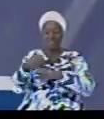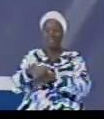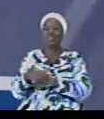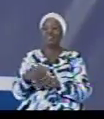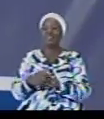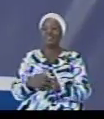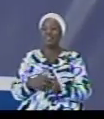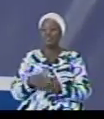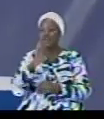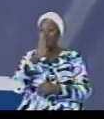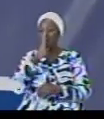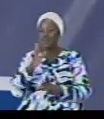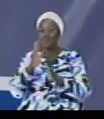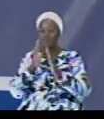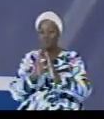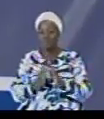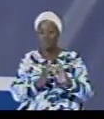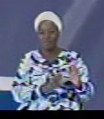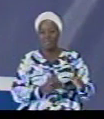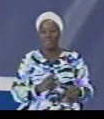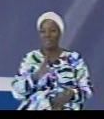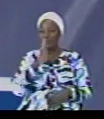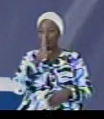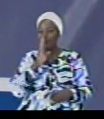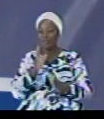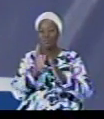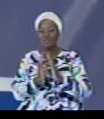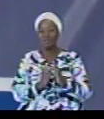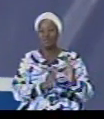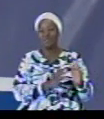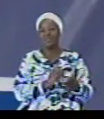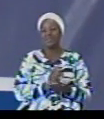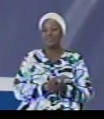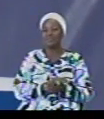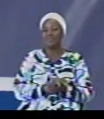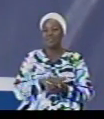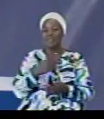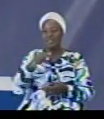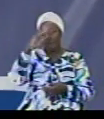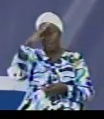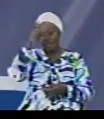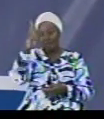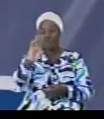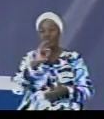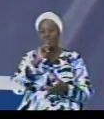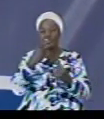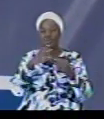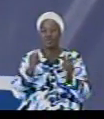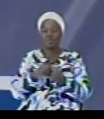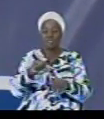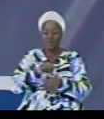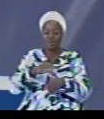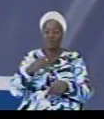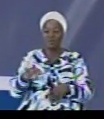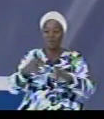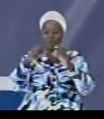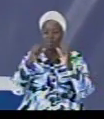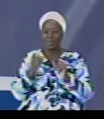Get ready. Get ready. The man of God is coming with anointing and power.